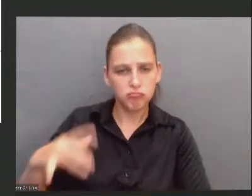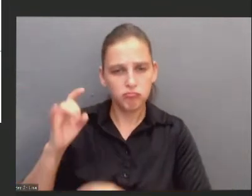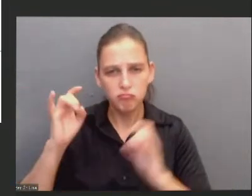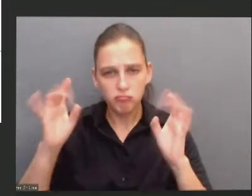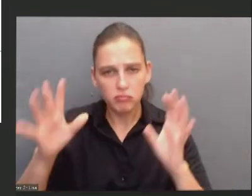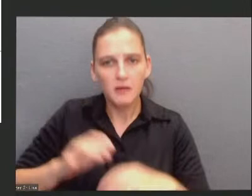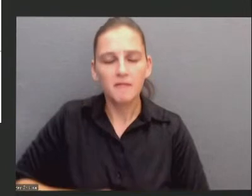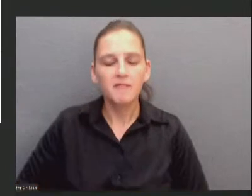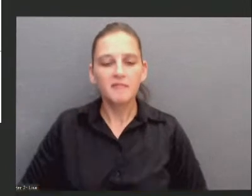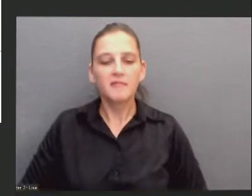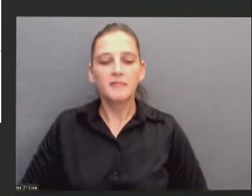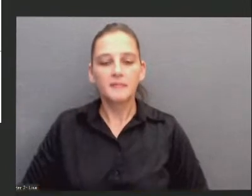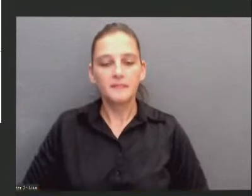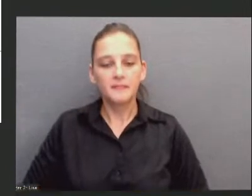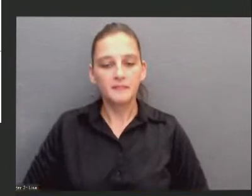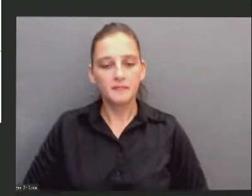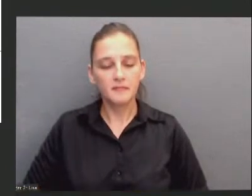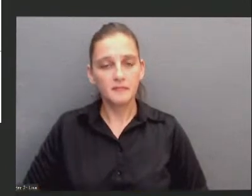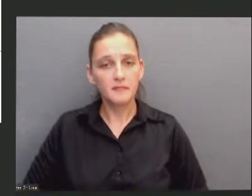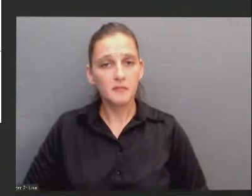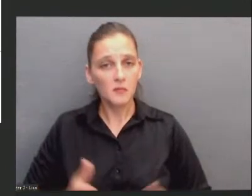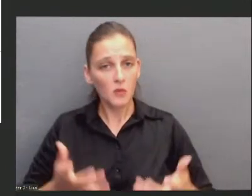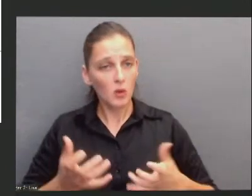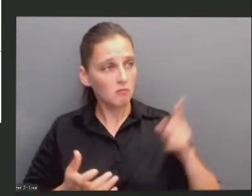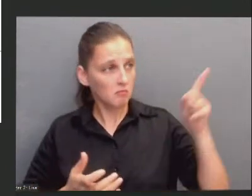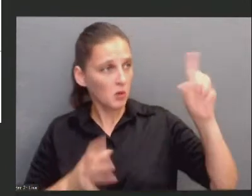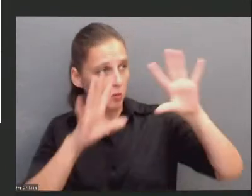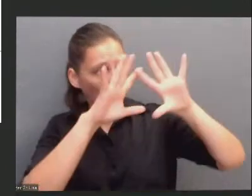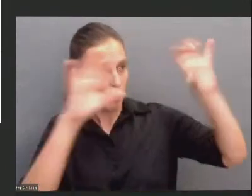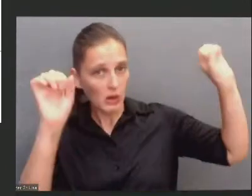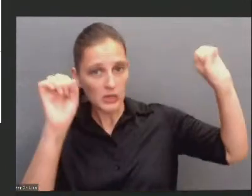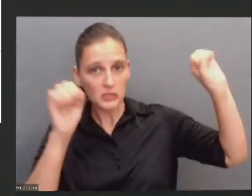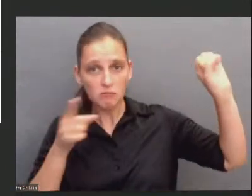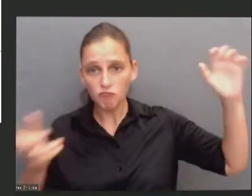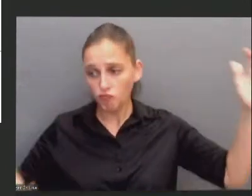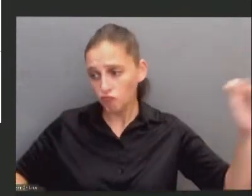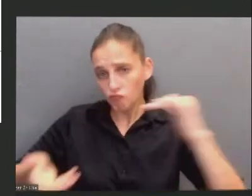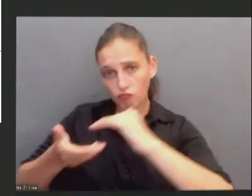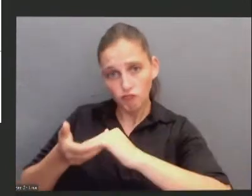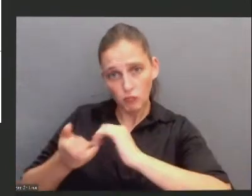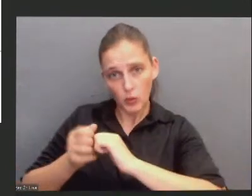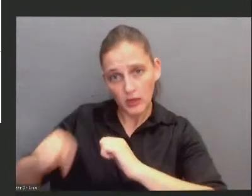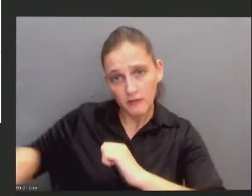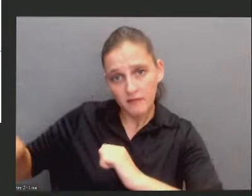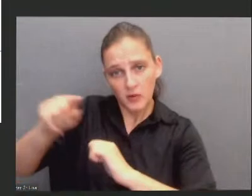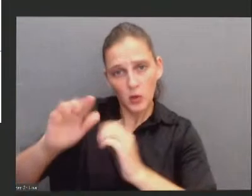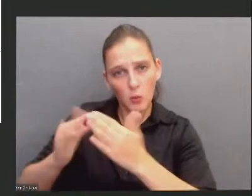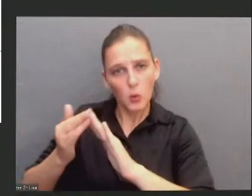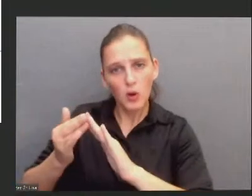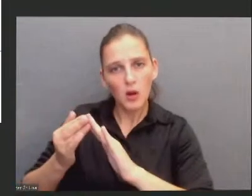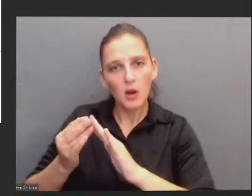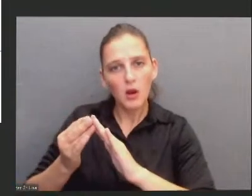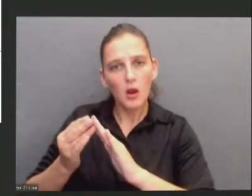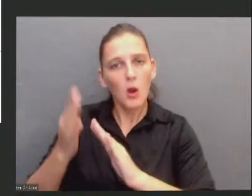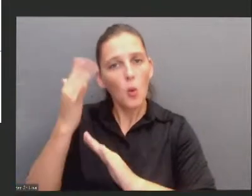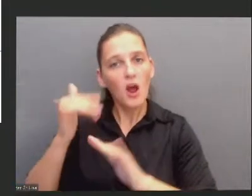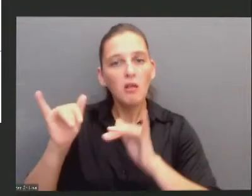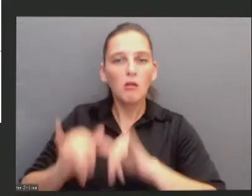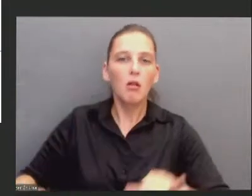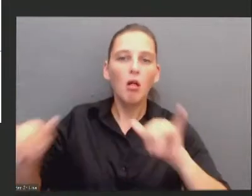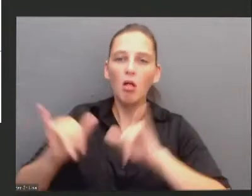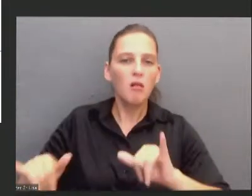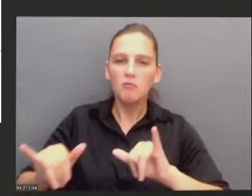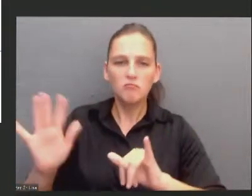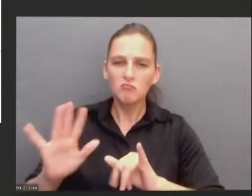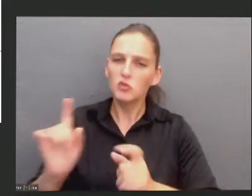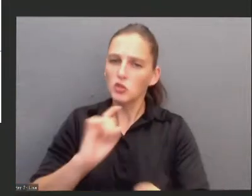we want the administration to work closely with these communities to transform the status quo. We believe